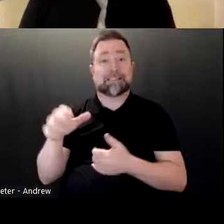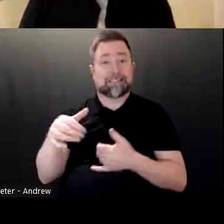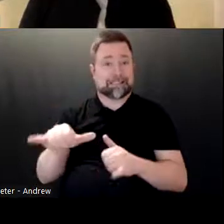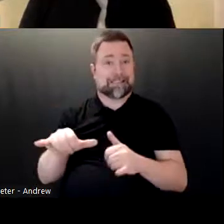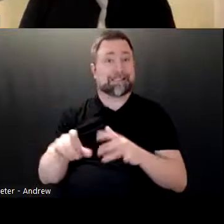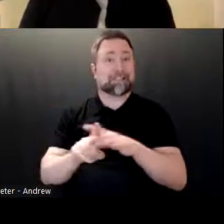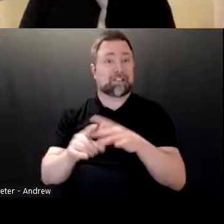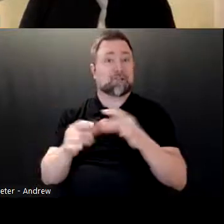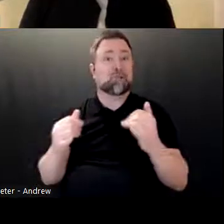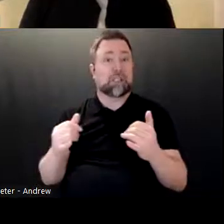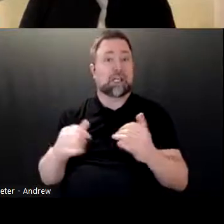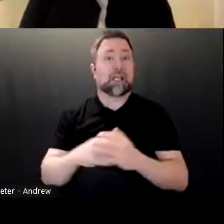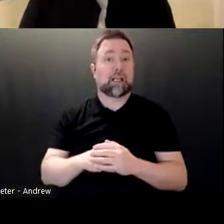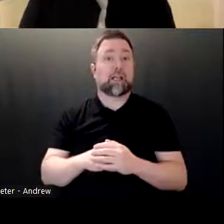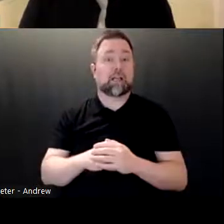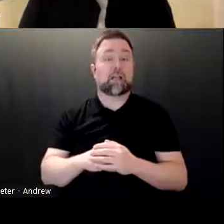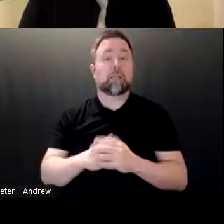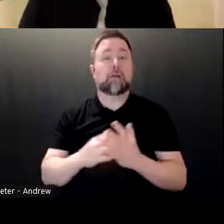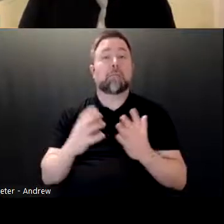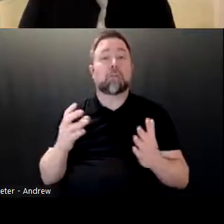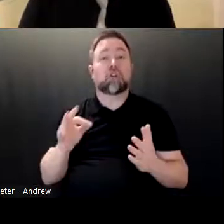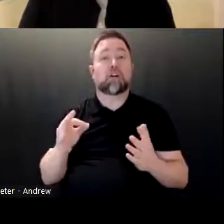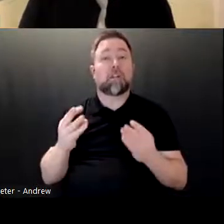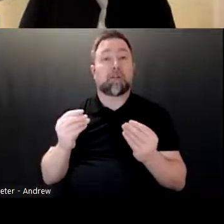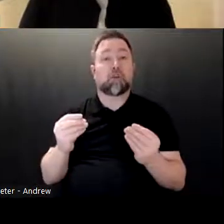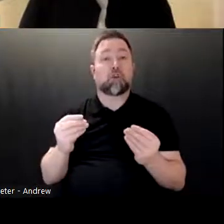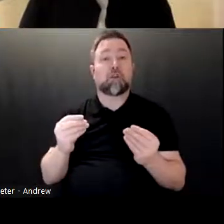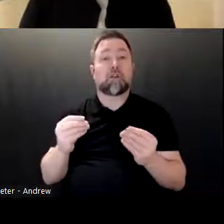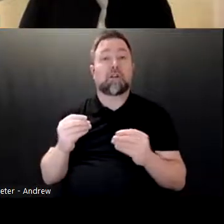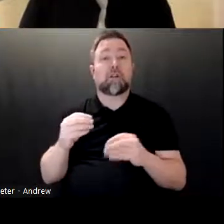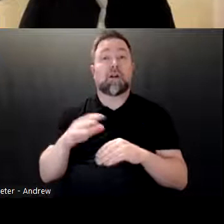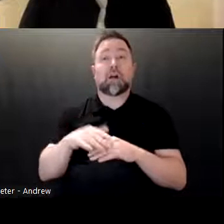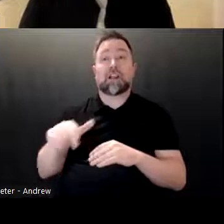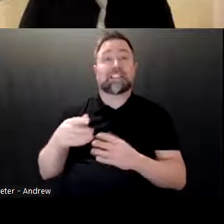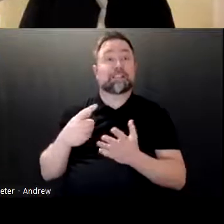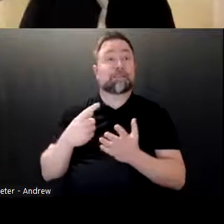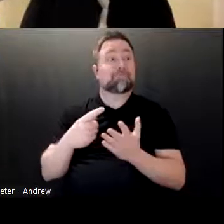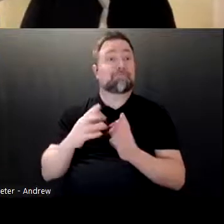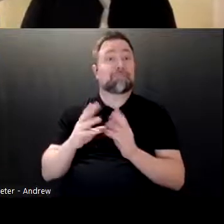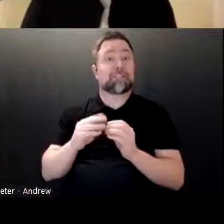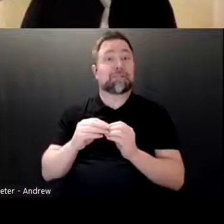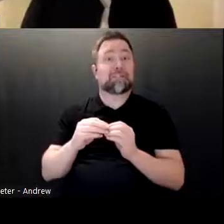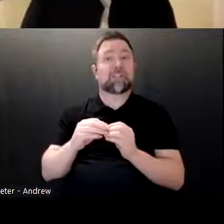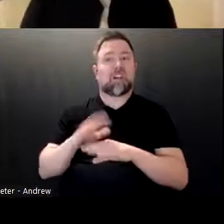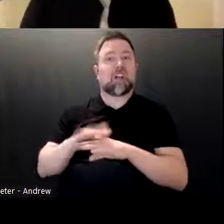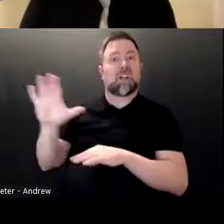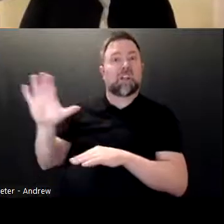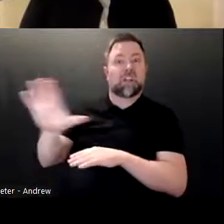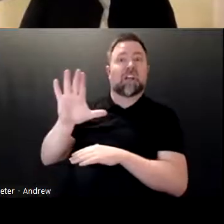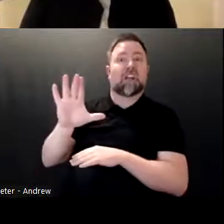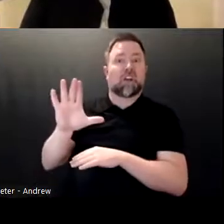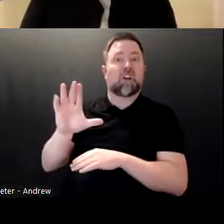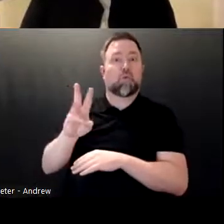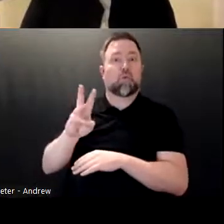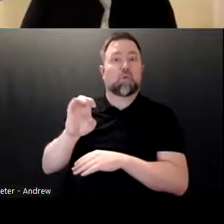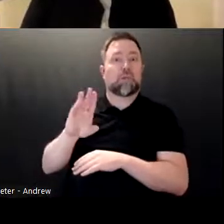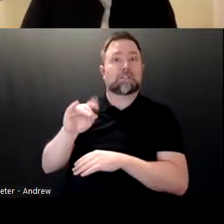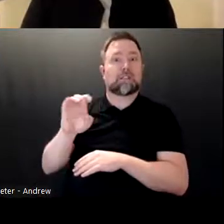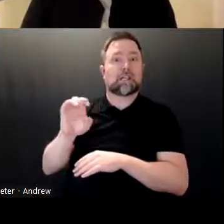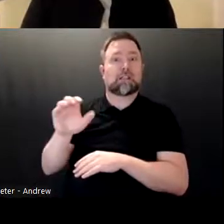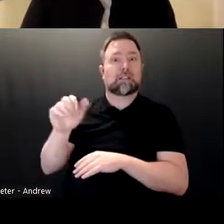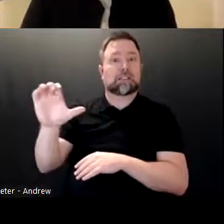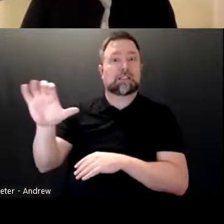capacity as an advisor on the discussion panels on wood. And what we're seeing in the photo, the meeting notes record that it was a